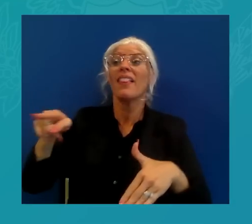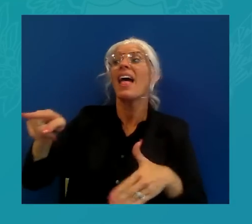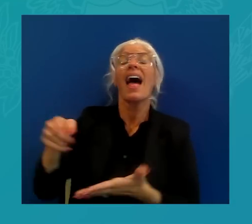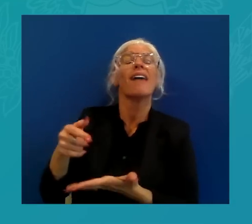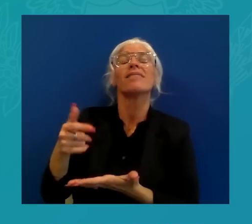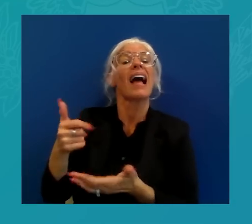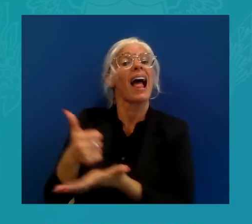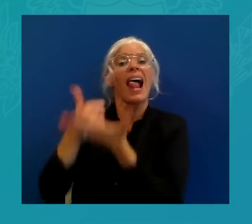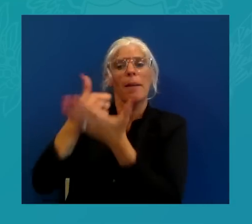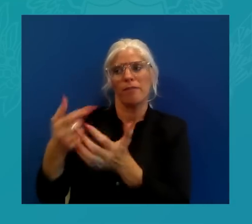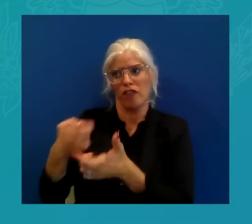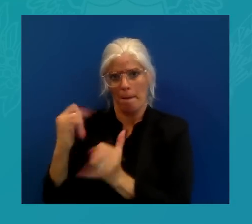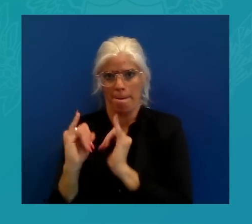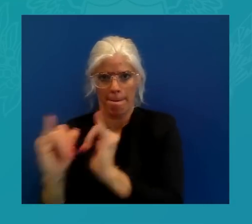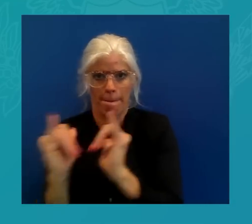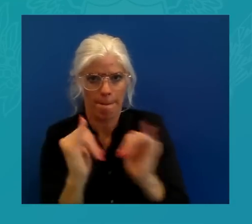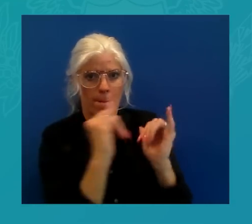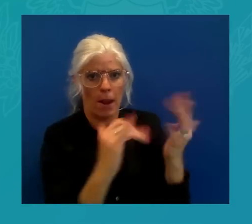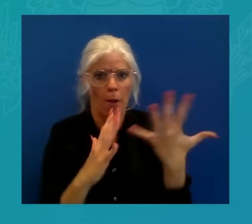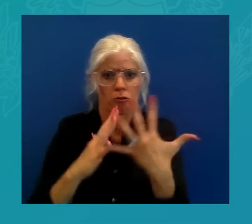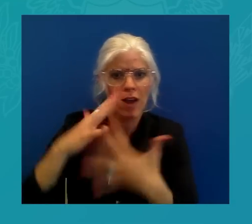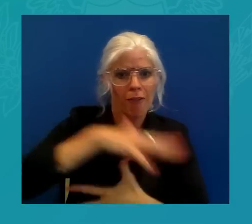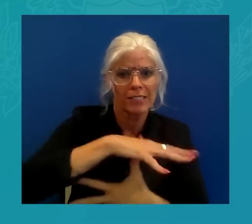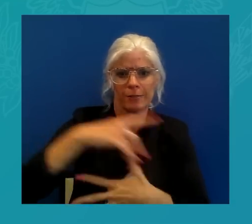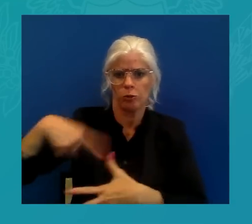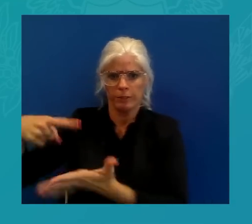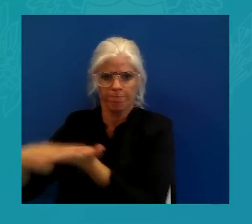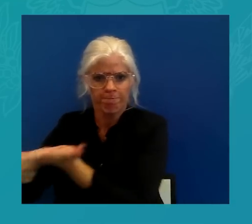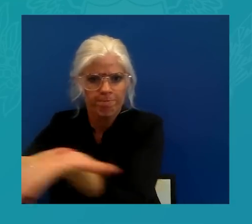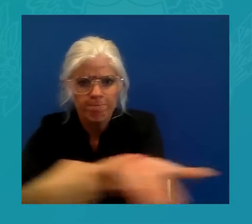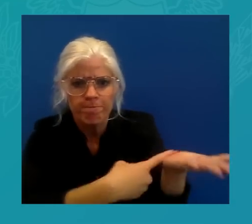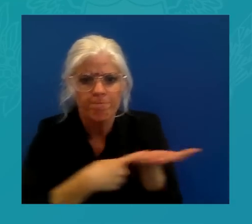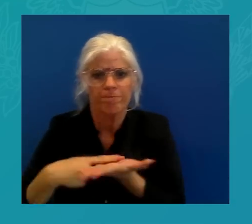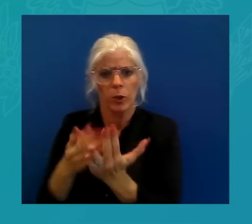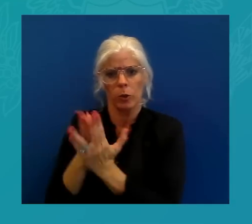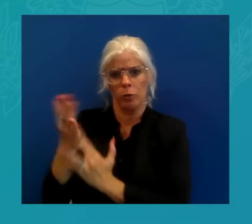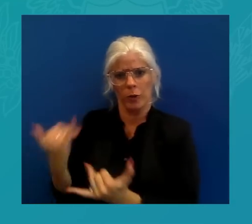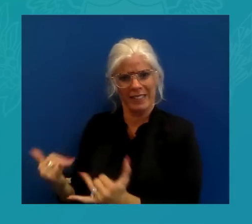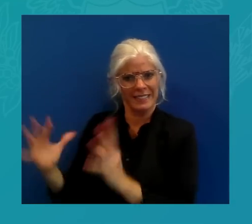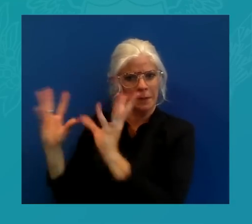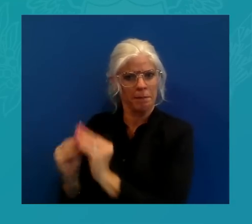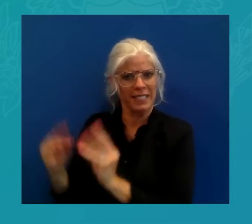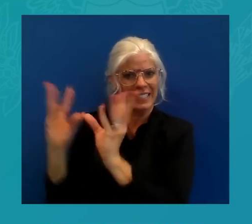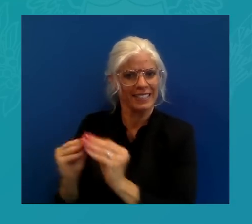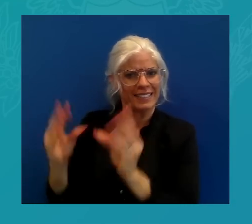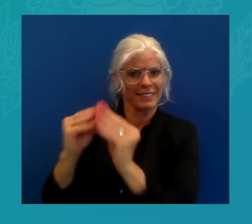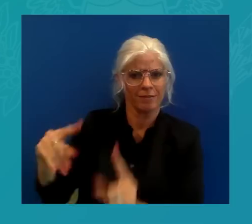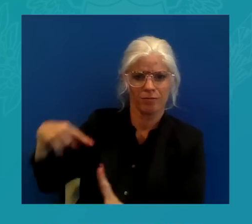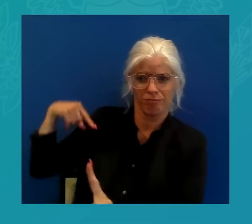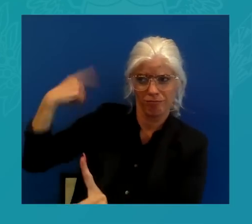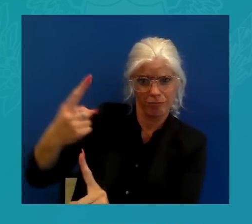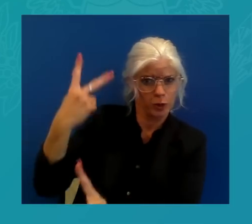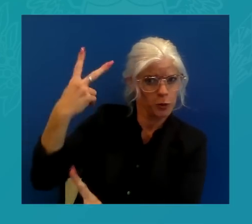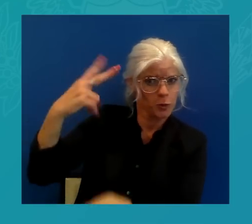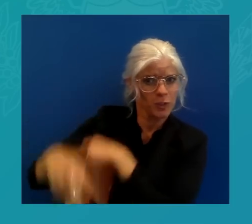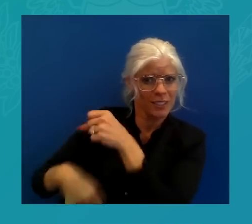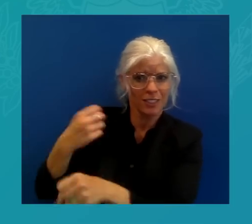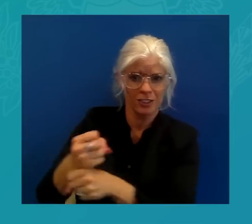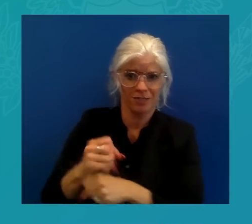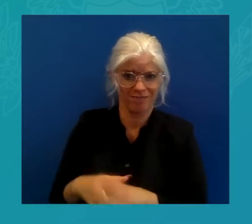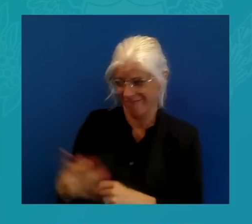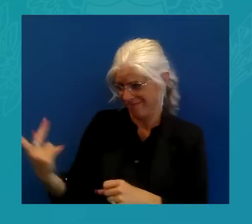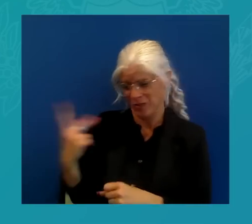many of which have been formed and discussed through these convenings that we have had over the last 2 years. We are neighbors in the